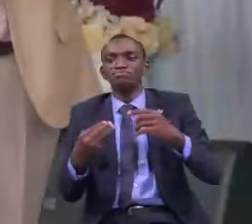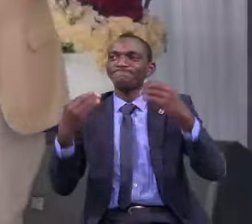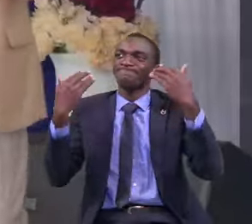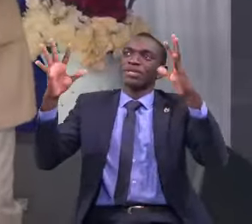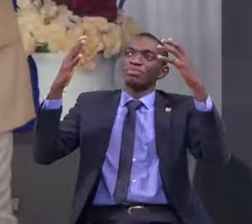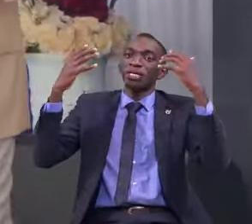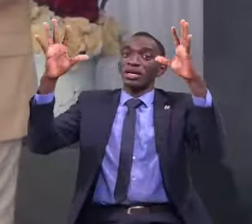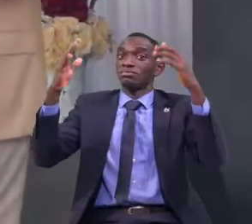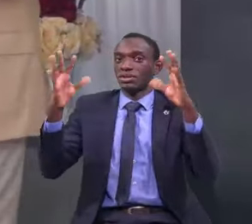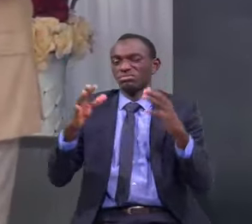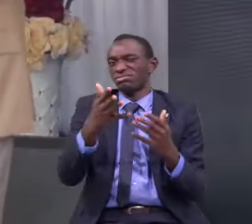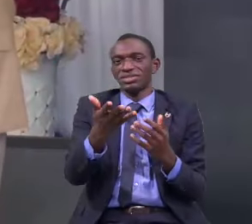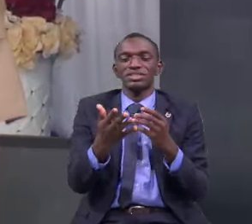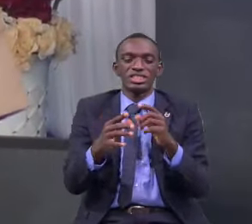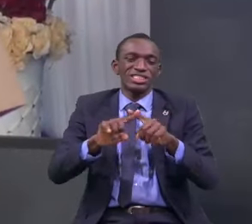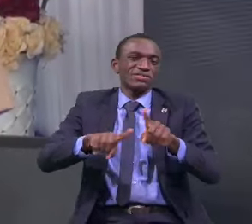are many forms of clapping.